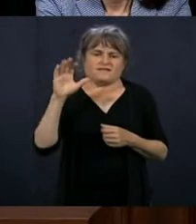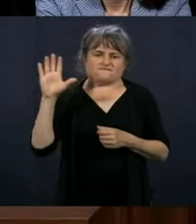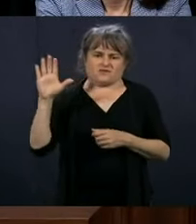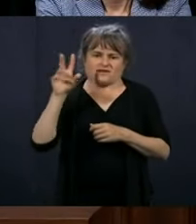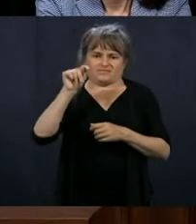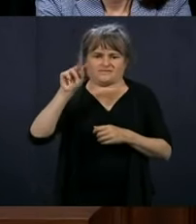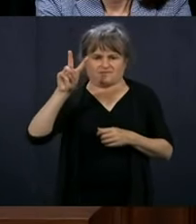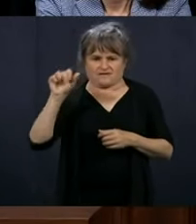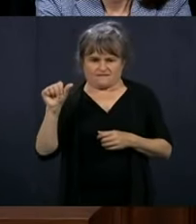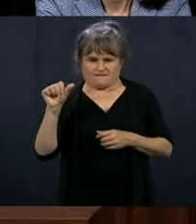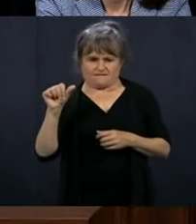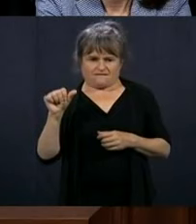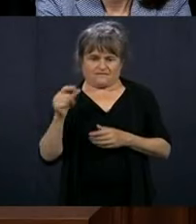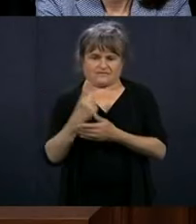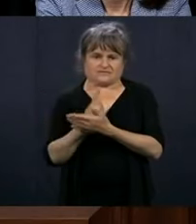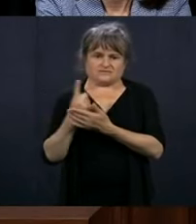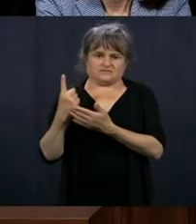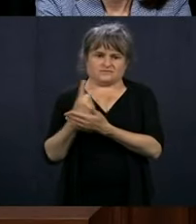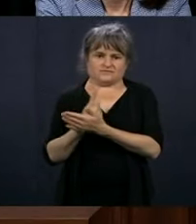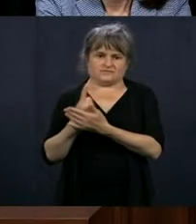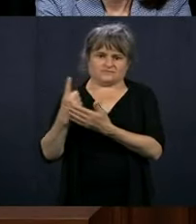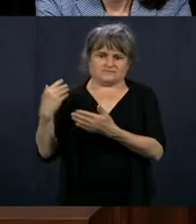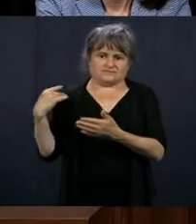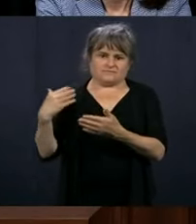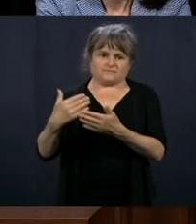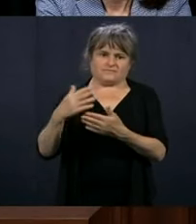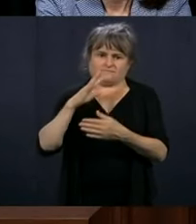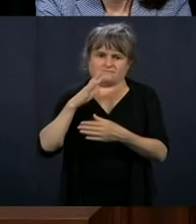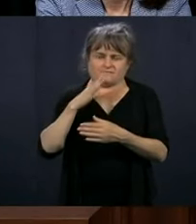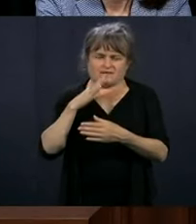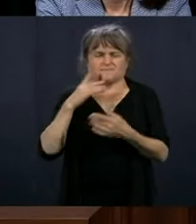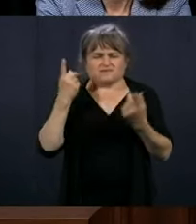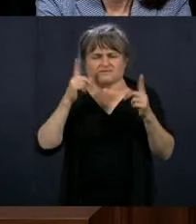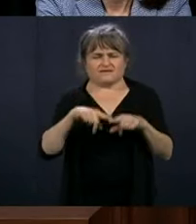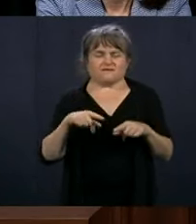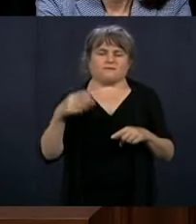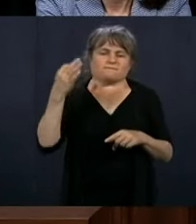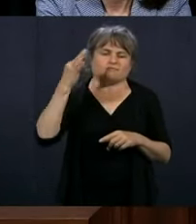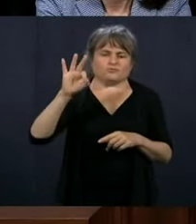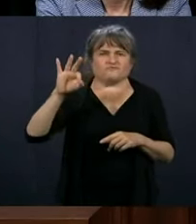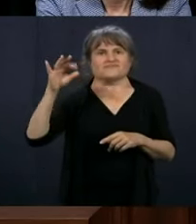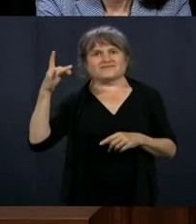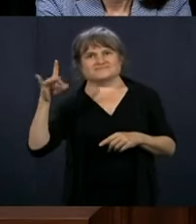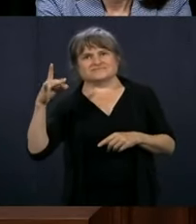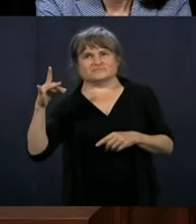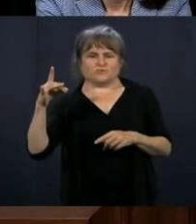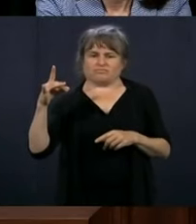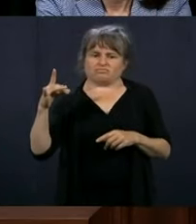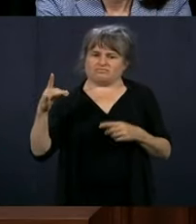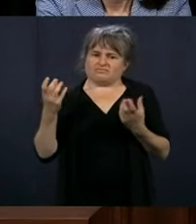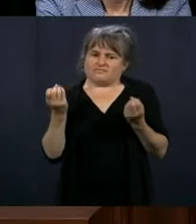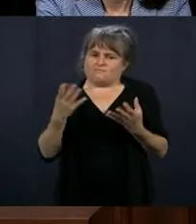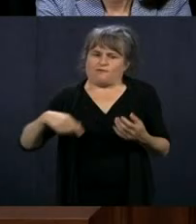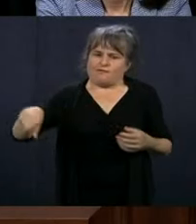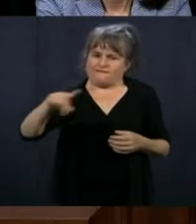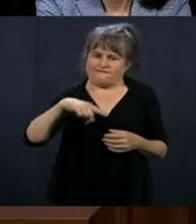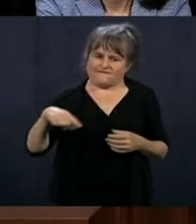plusieurs semaines. We talked about it weeks ago. Mr. Legault, we had both agreed that in 1918 we weren't born, and we're waiting